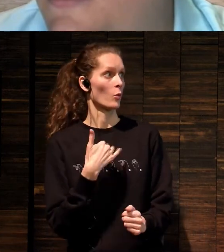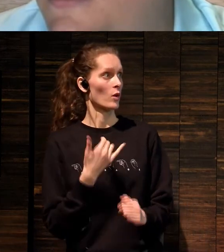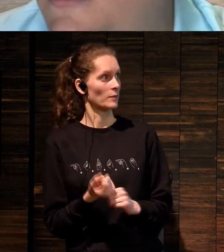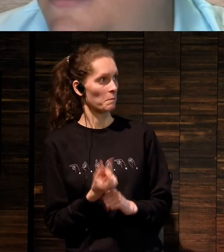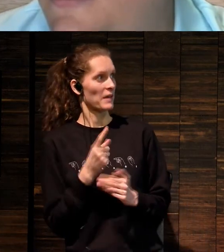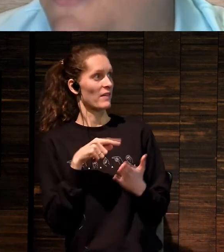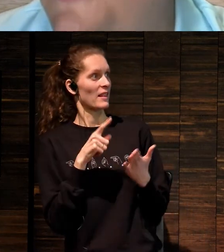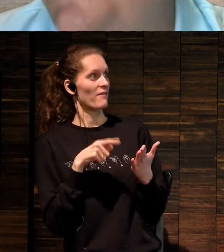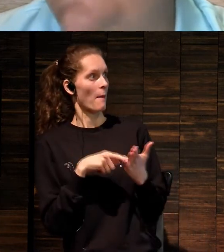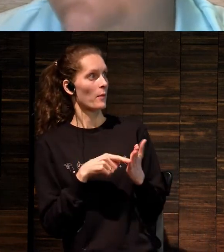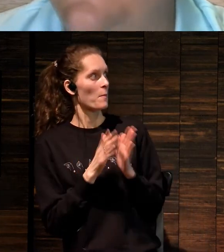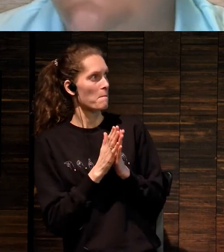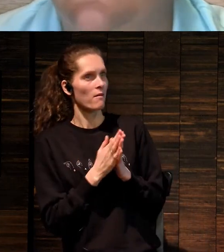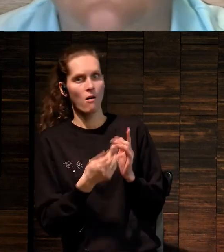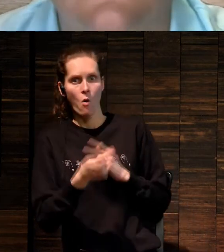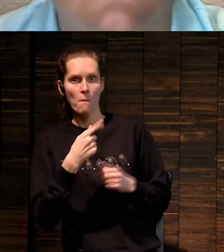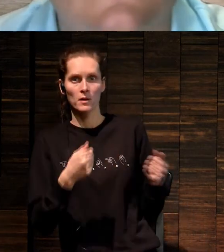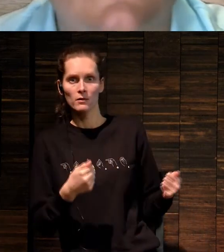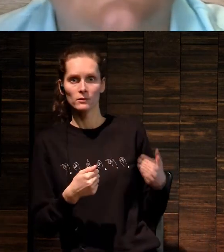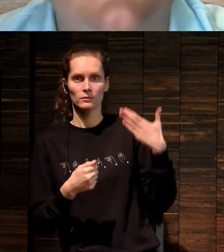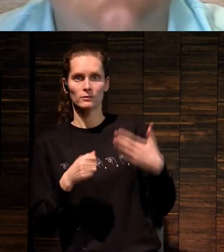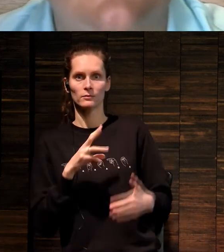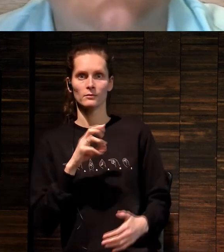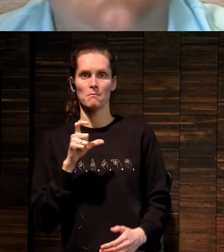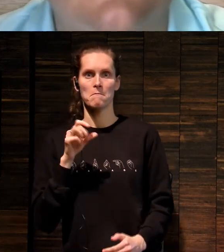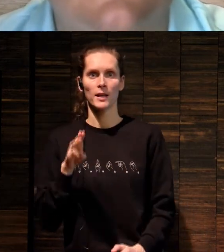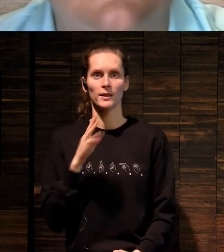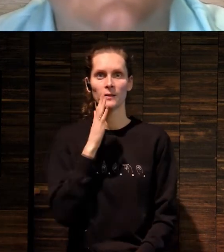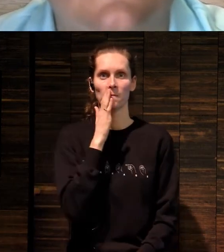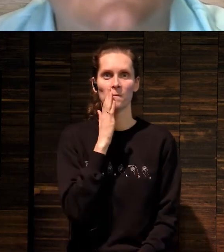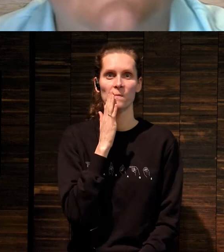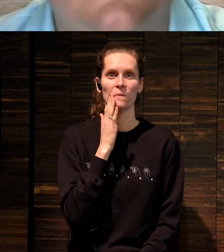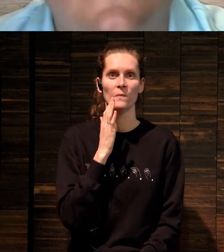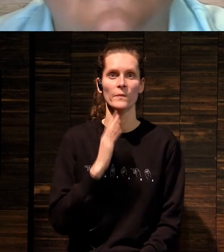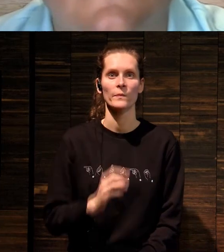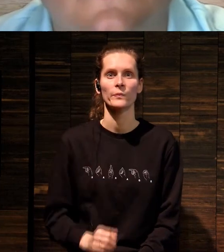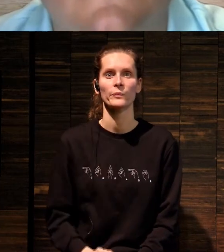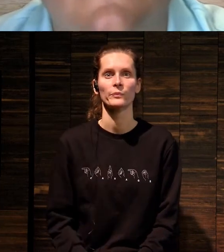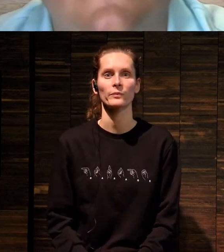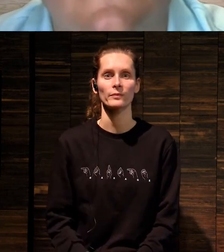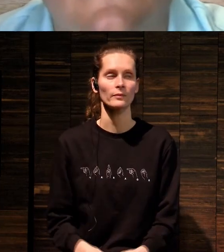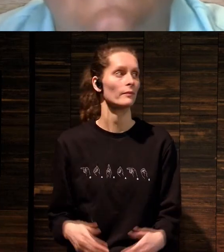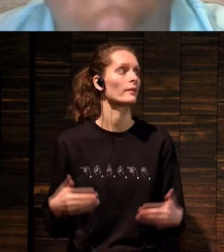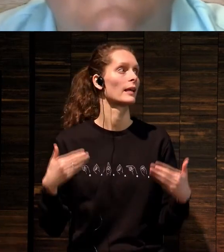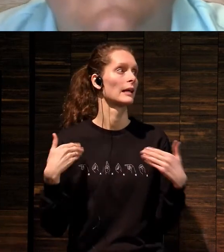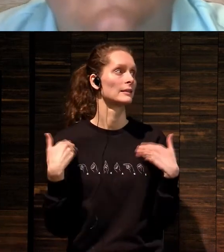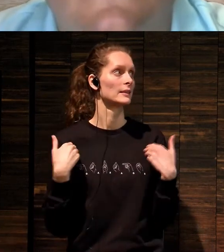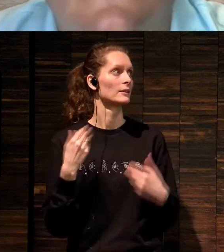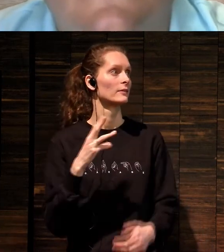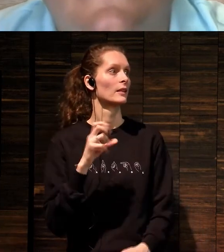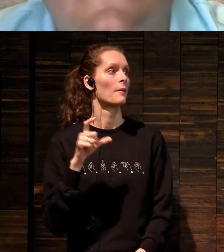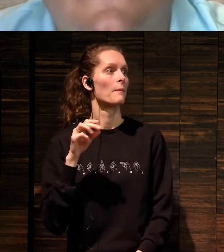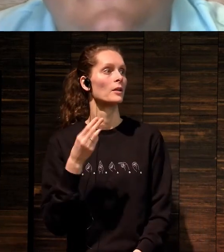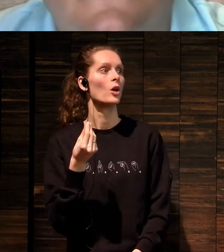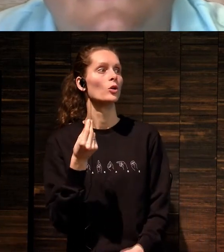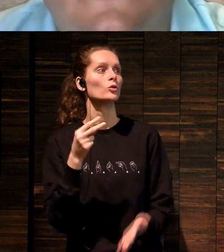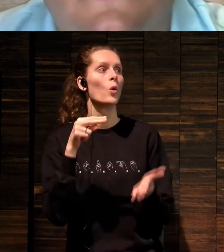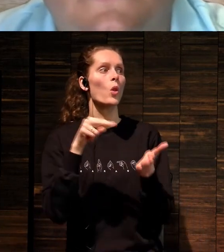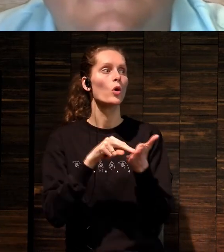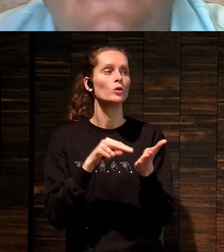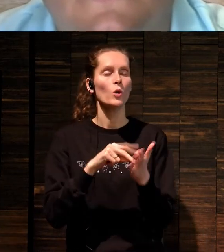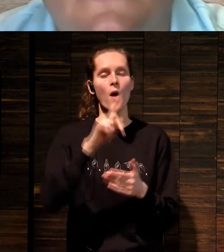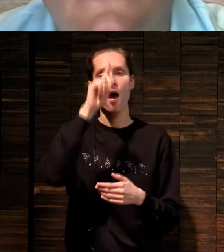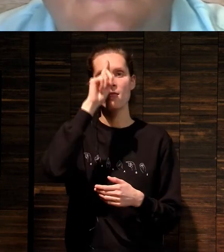Yeah, Matt, we do have some questions. The tech team will bring you back on